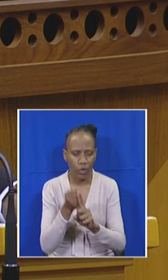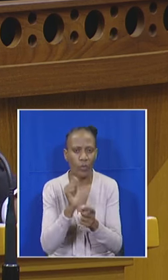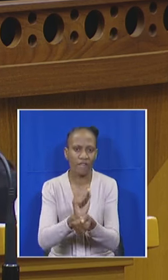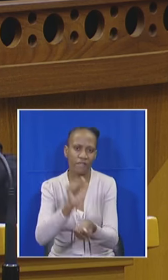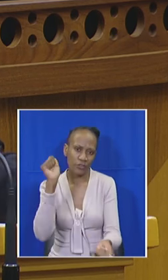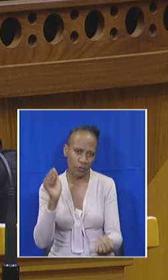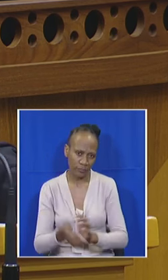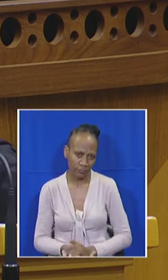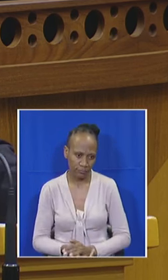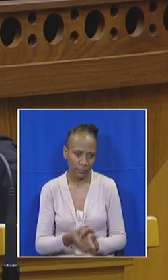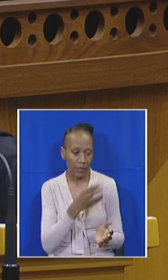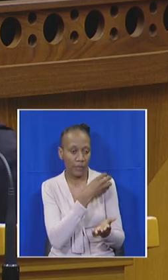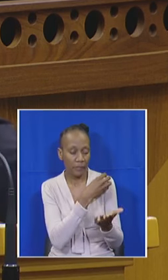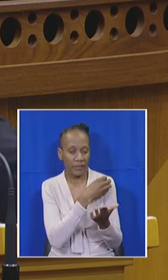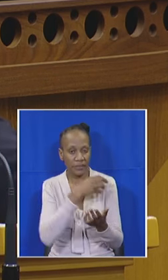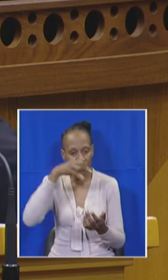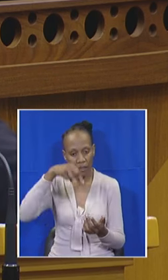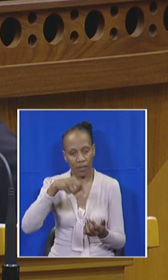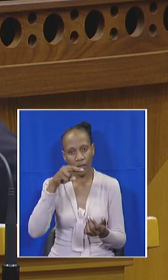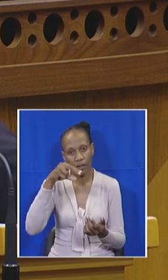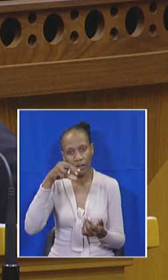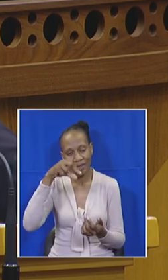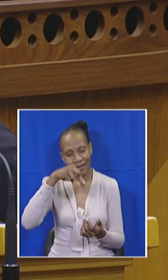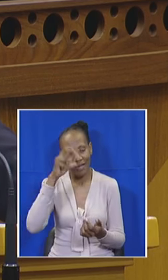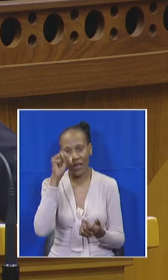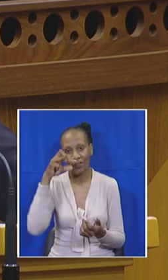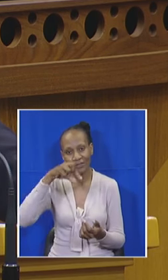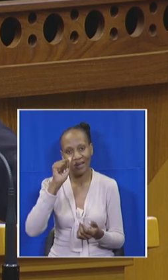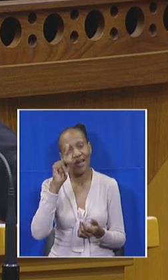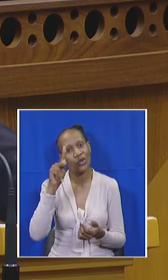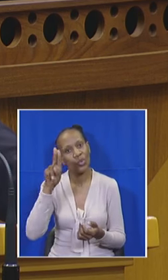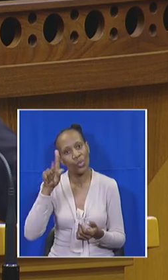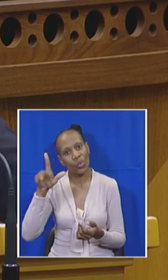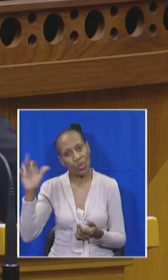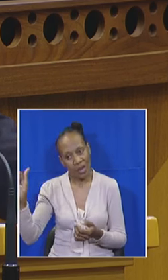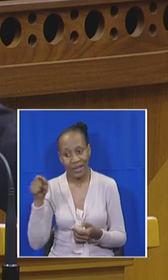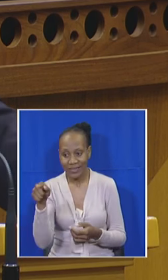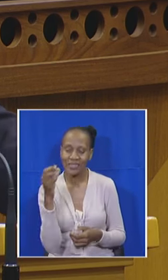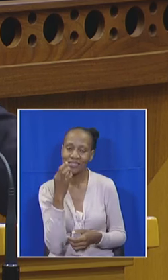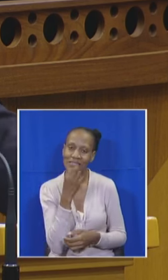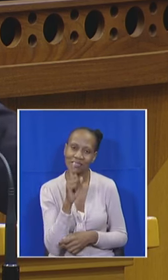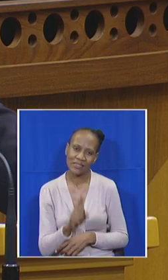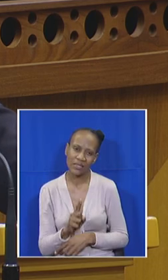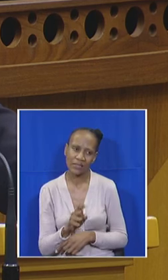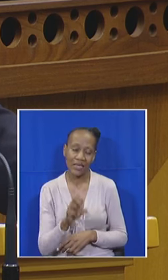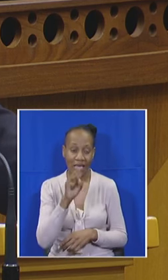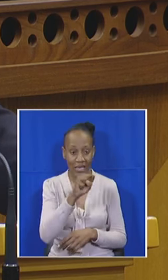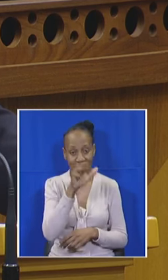Honorable Minister Mapisa Ngagula stated that the South African National Defense